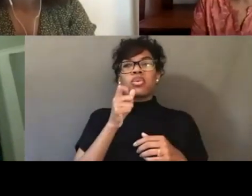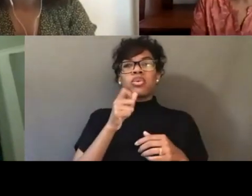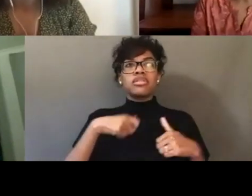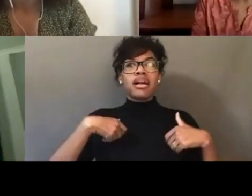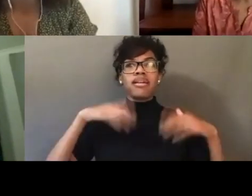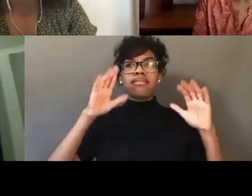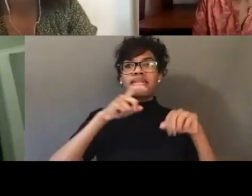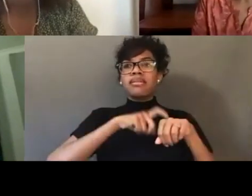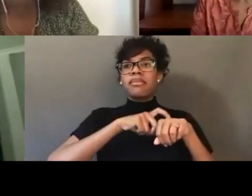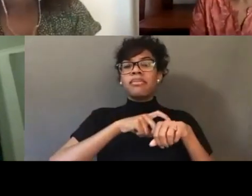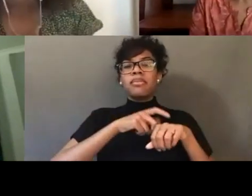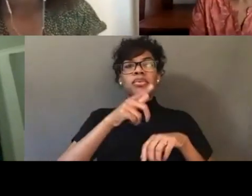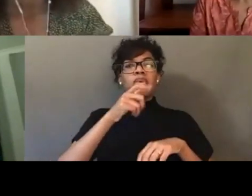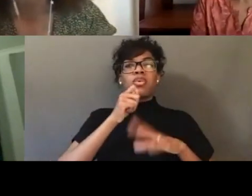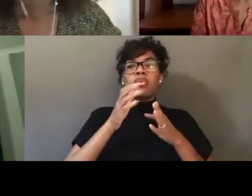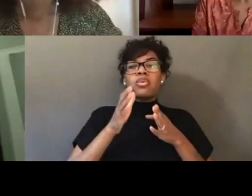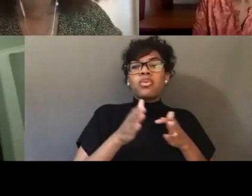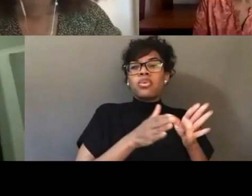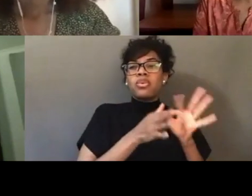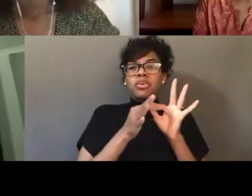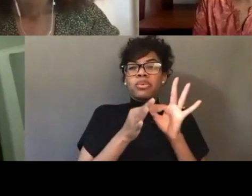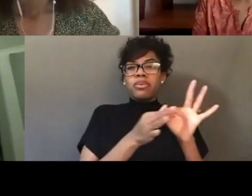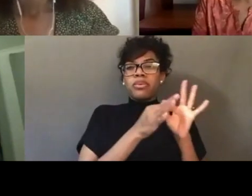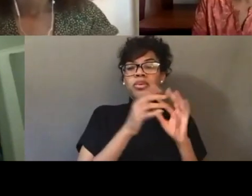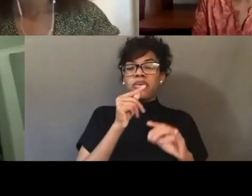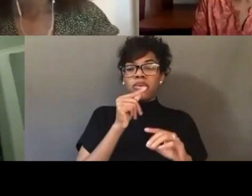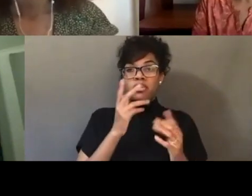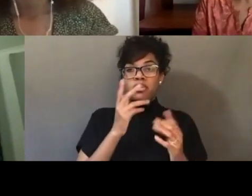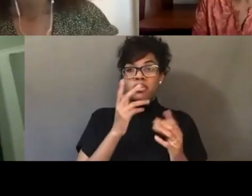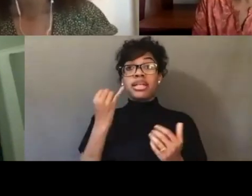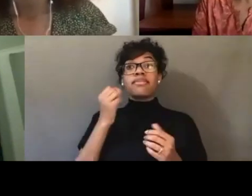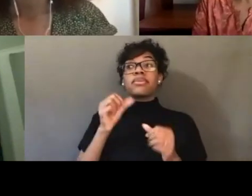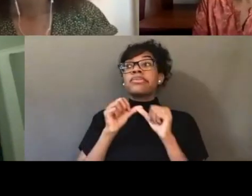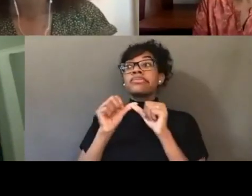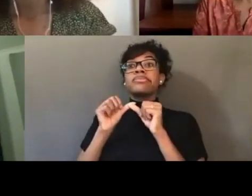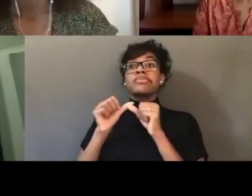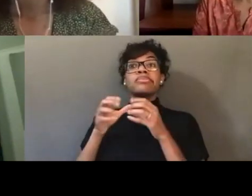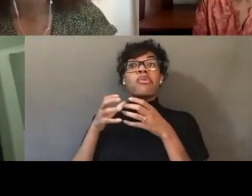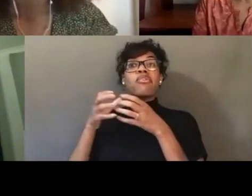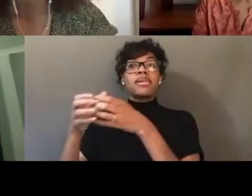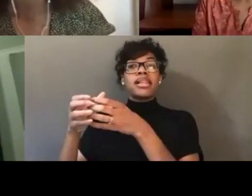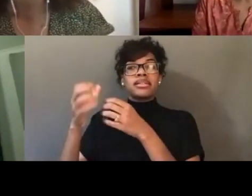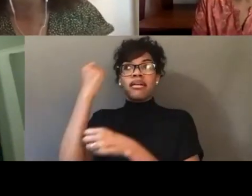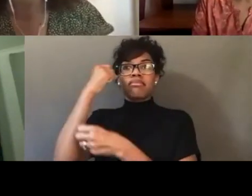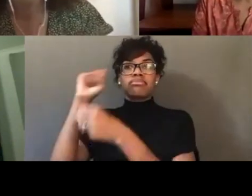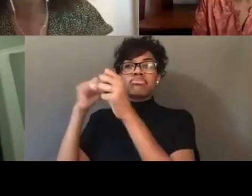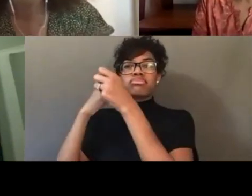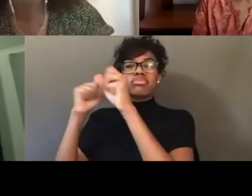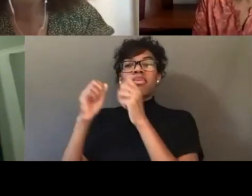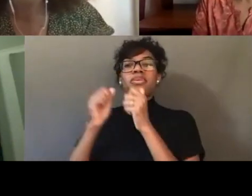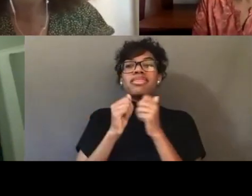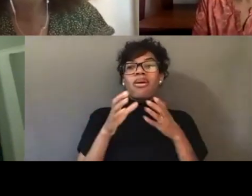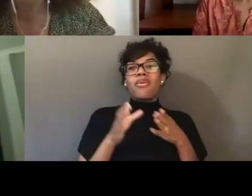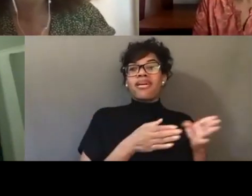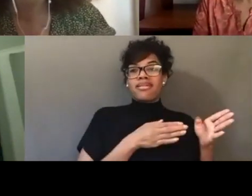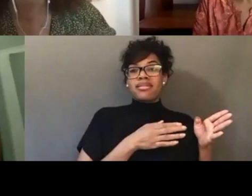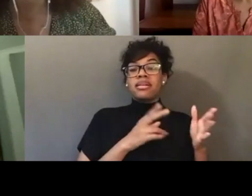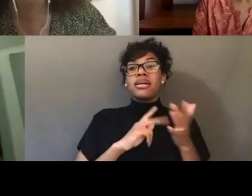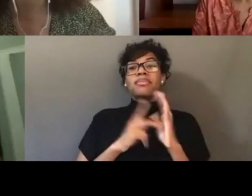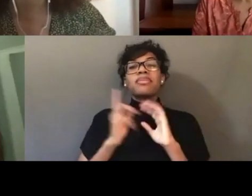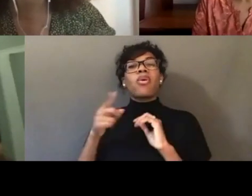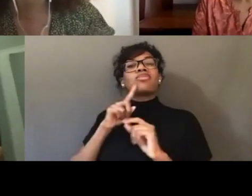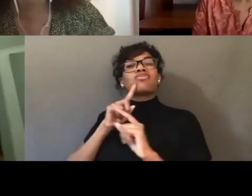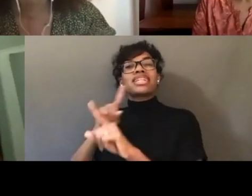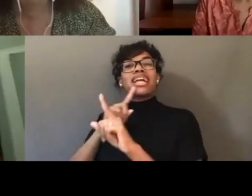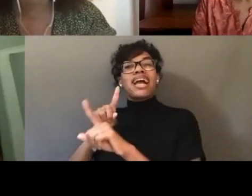goal, you're not actually organizing. You're mobilizing. And the issue with mobilizing is that you're just gonna be reacting, frankly,